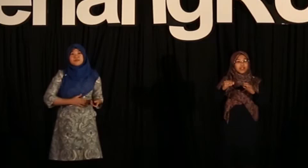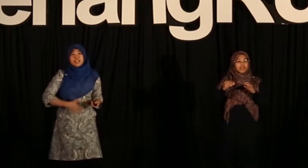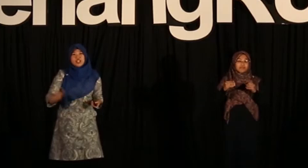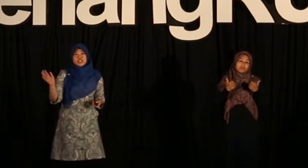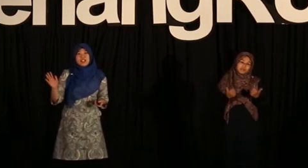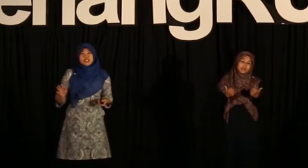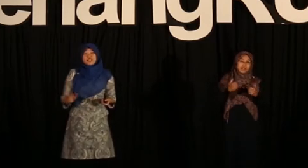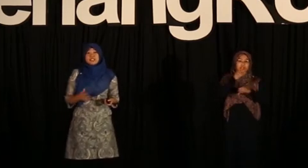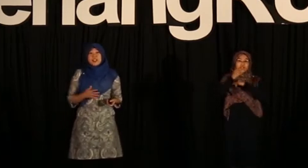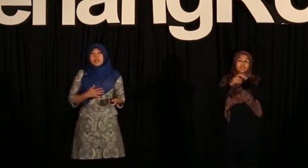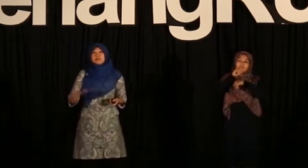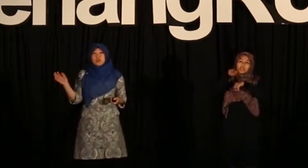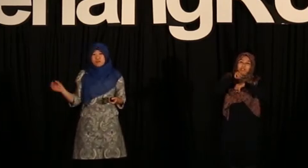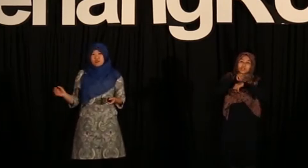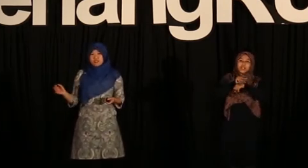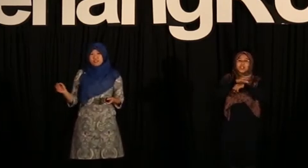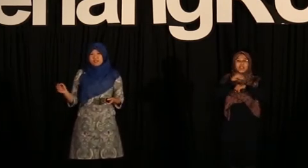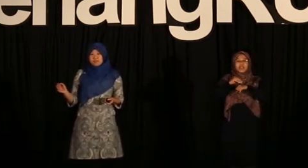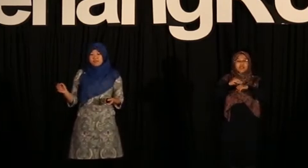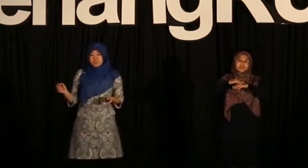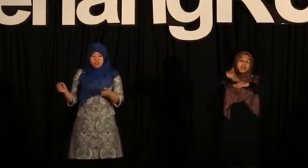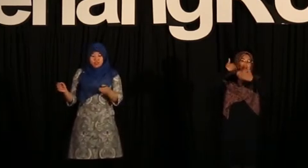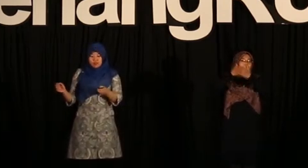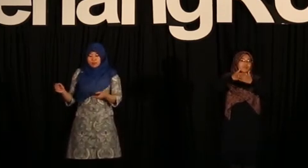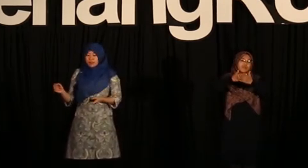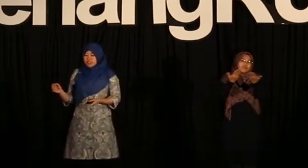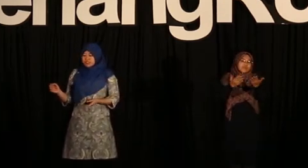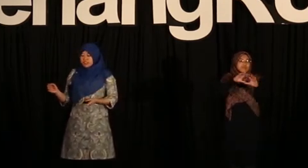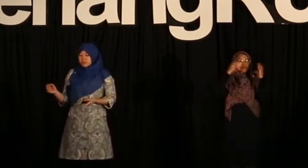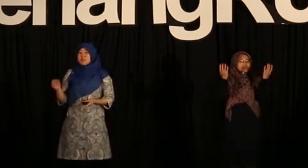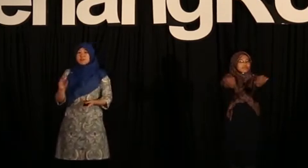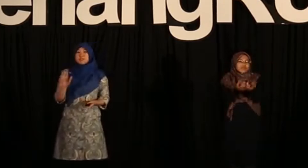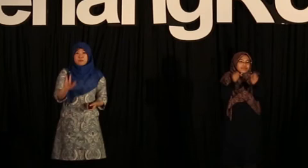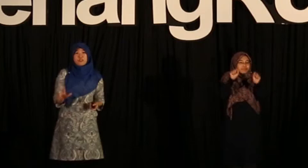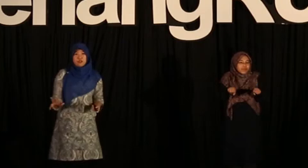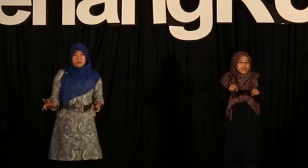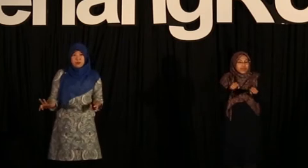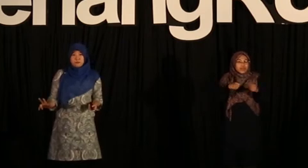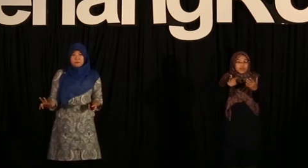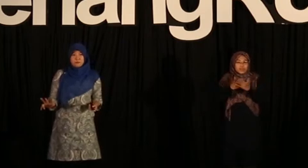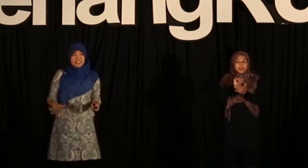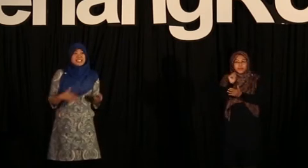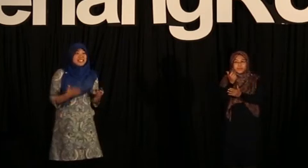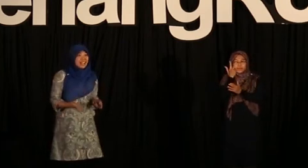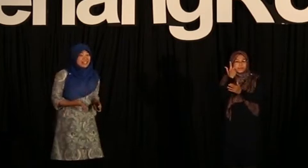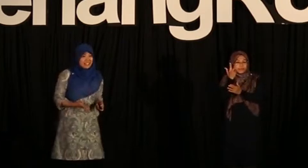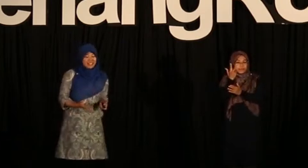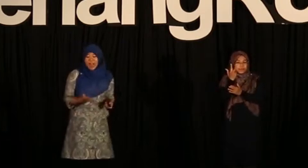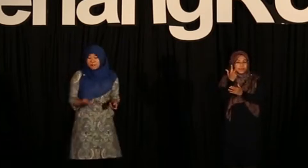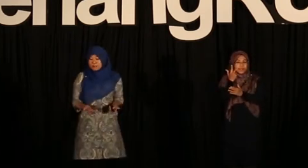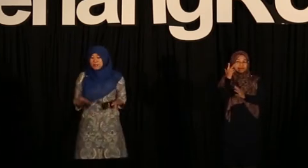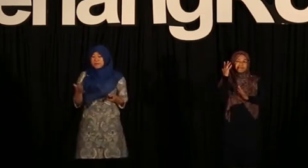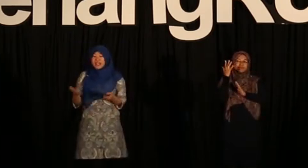races, nationalities, and beyond borders. Which brings me to my third point.